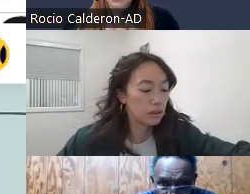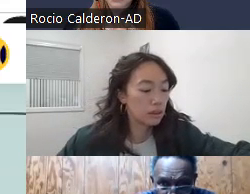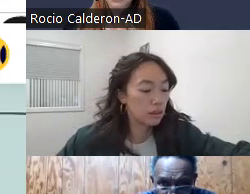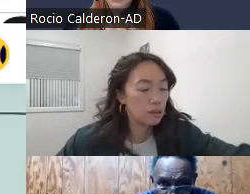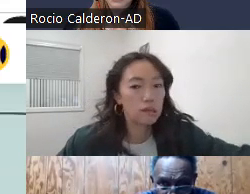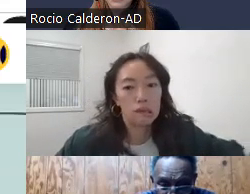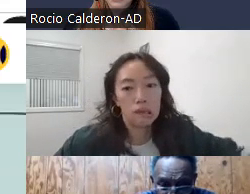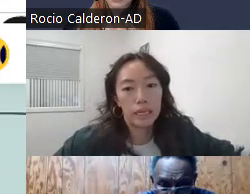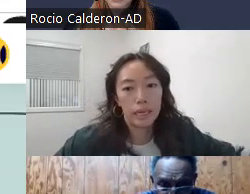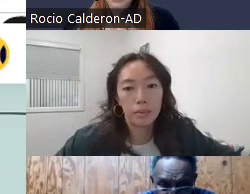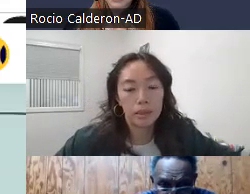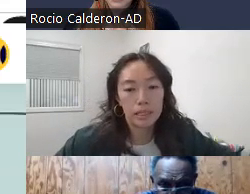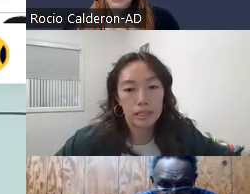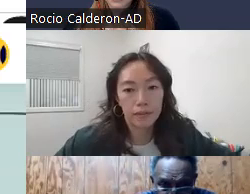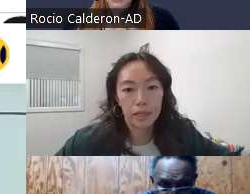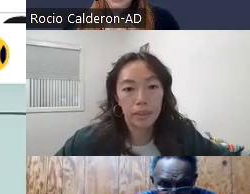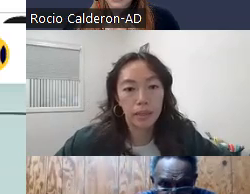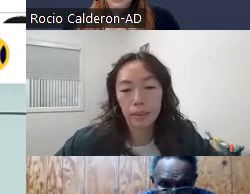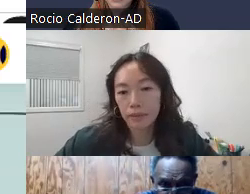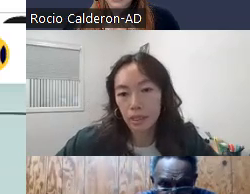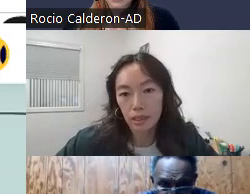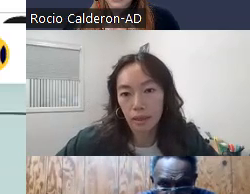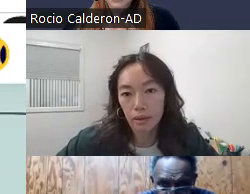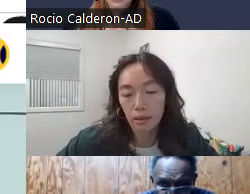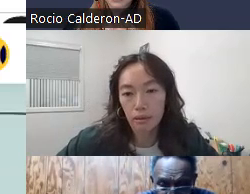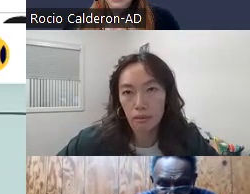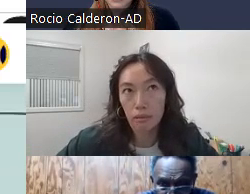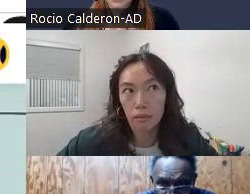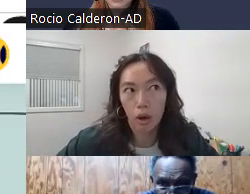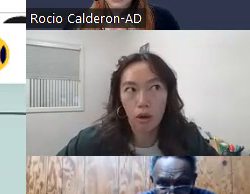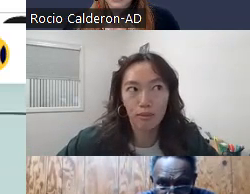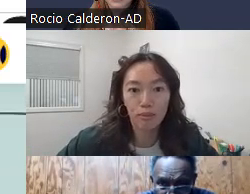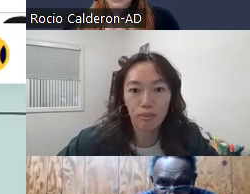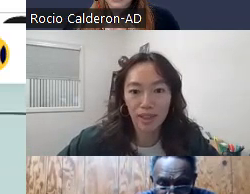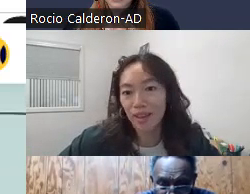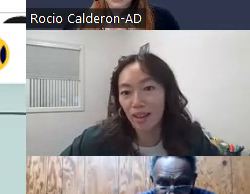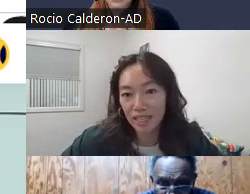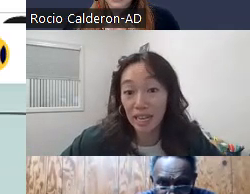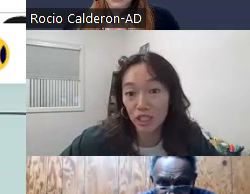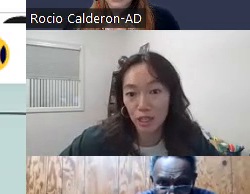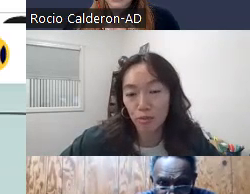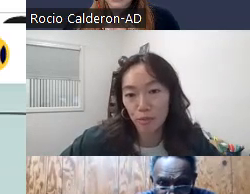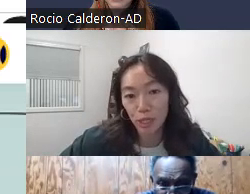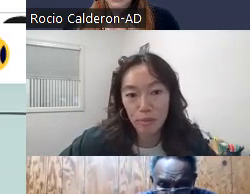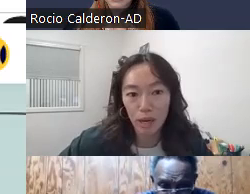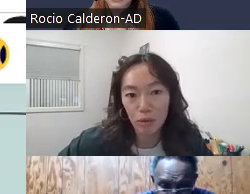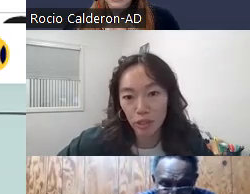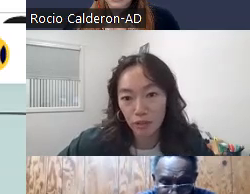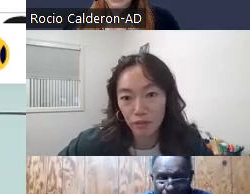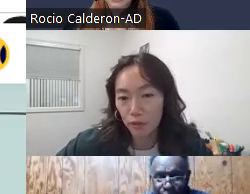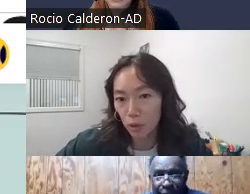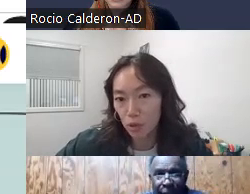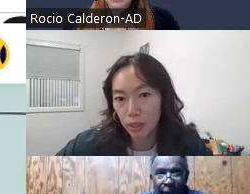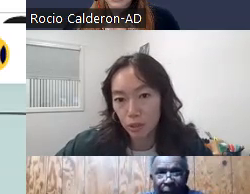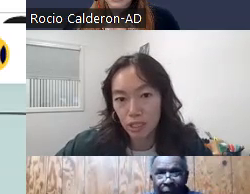participation in those. And Gabby, this is Stephanie. Maybe I'm even thinking like an action item would be great, but I'm